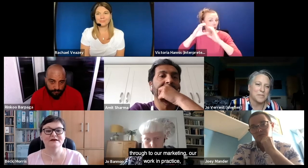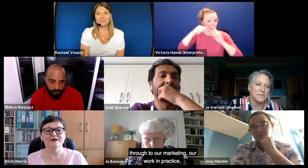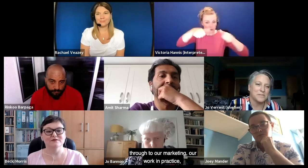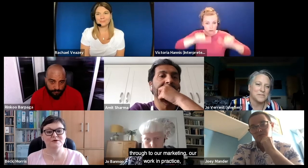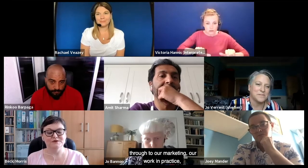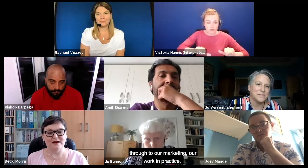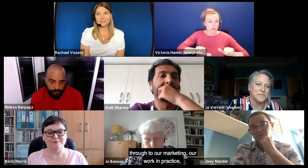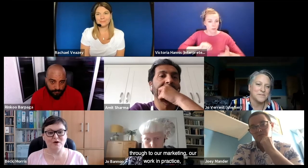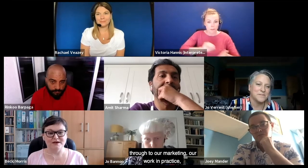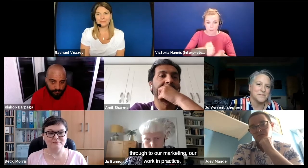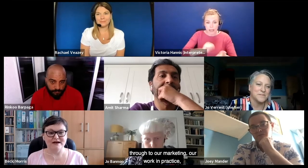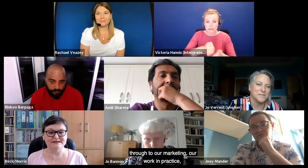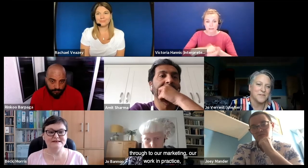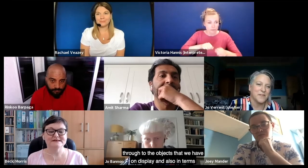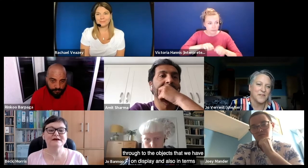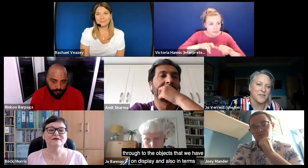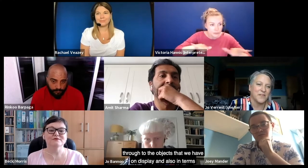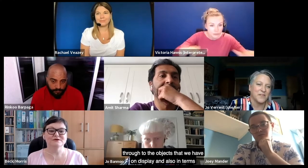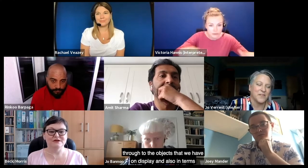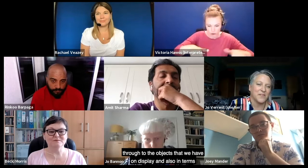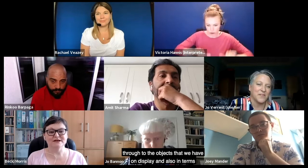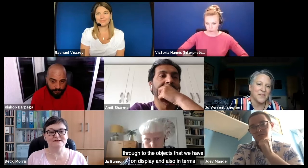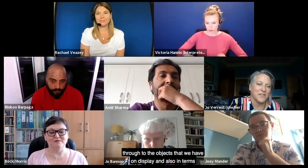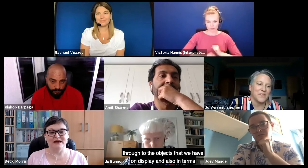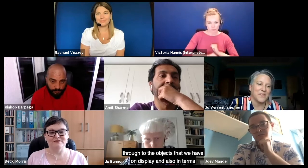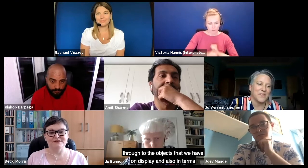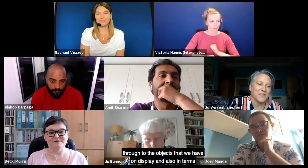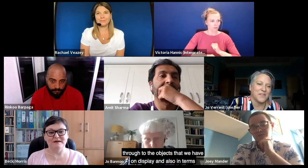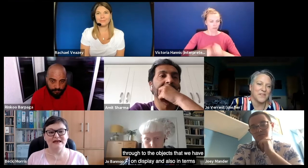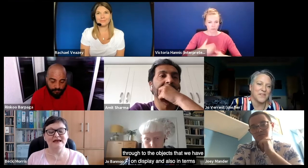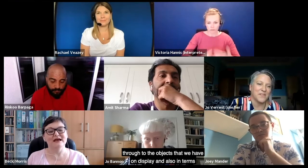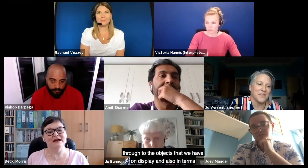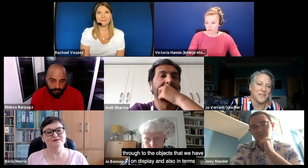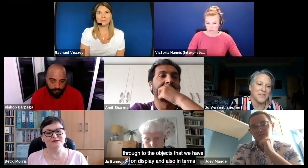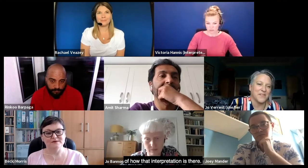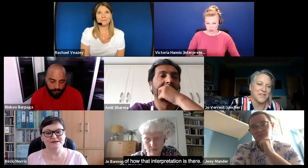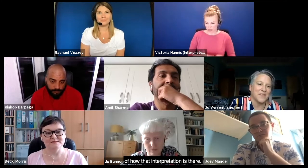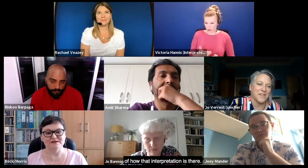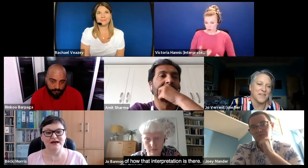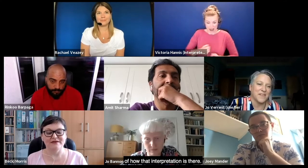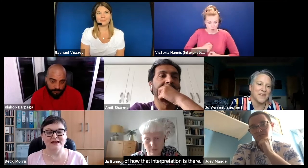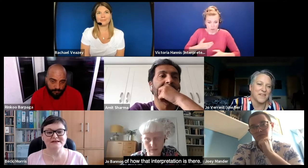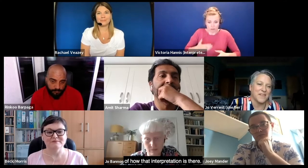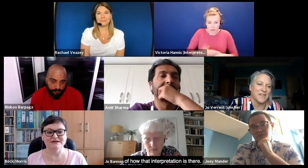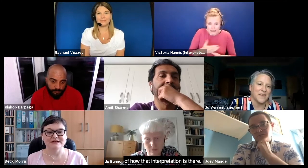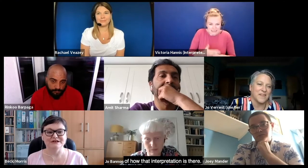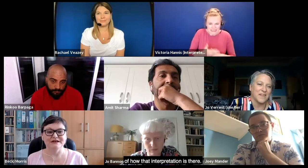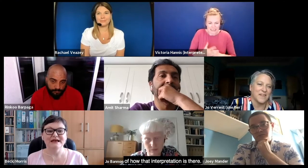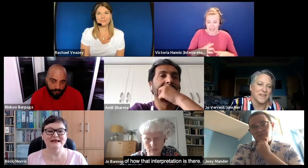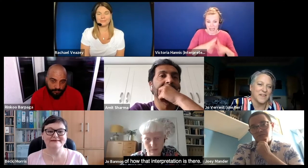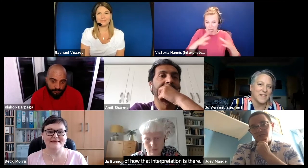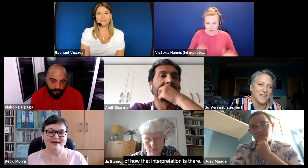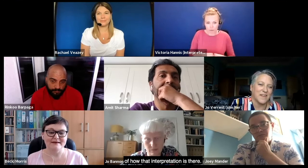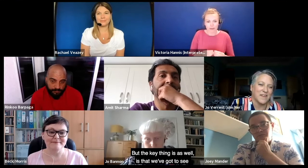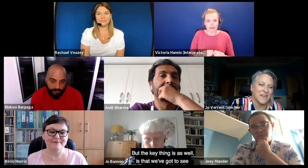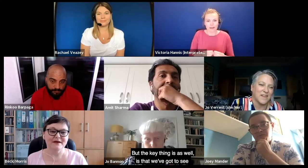marketing, through to our work in practice, through to the objects that we have on display, and also in terms of how that interpretation